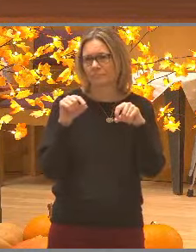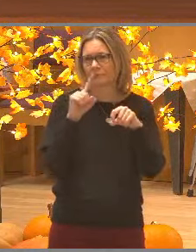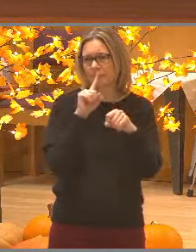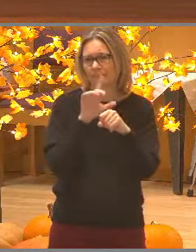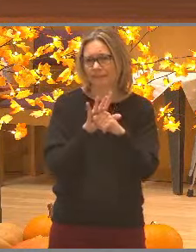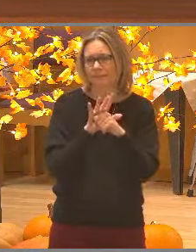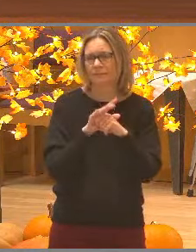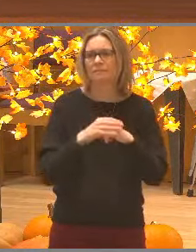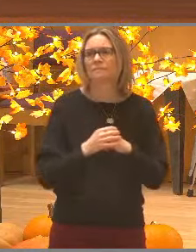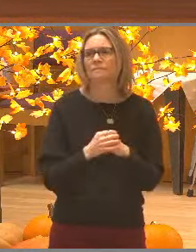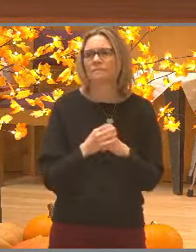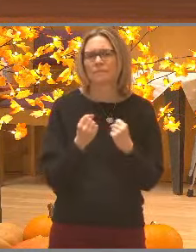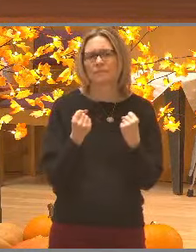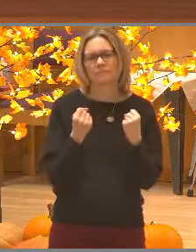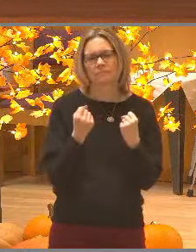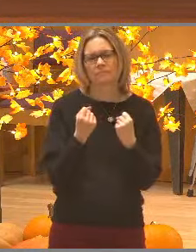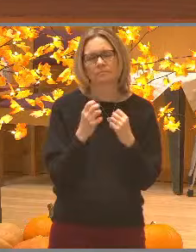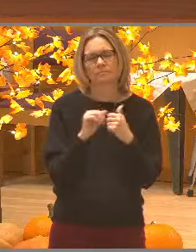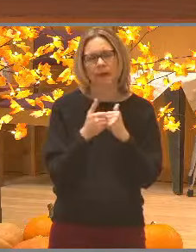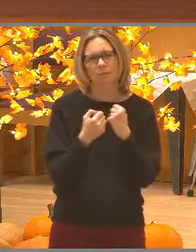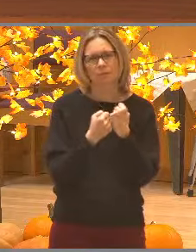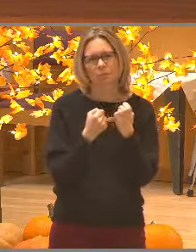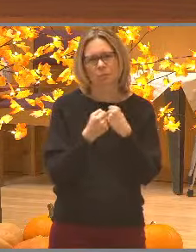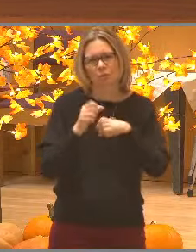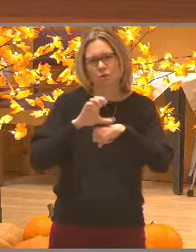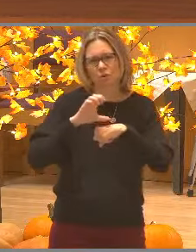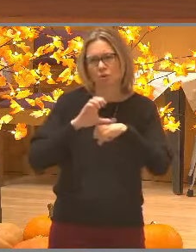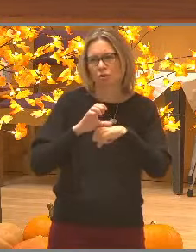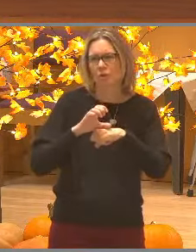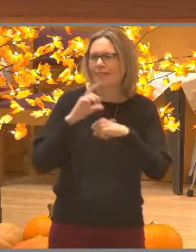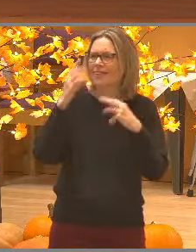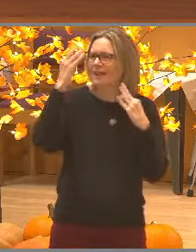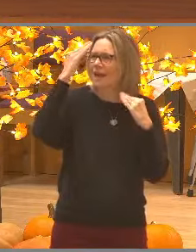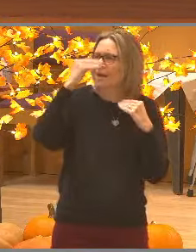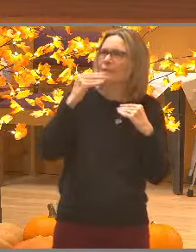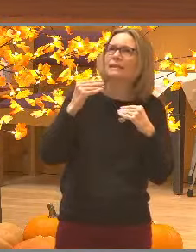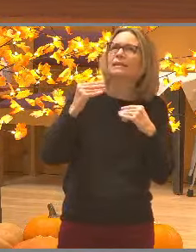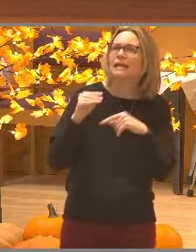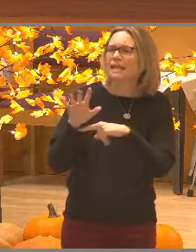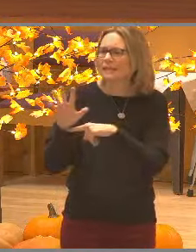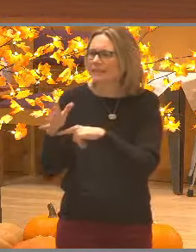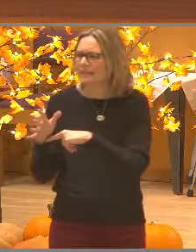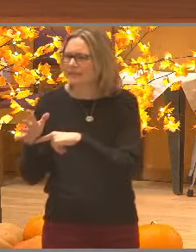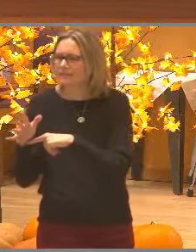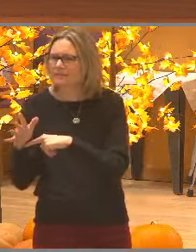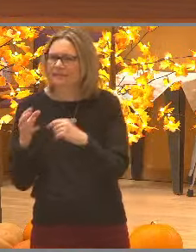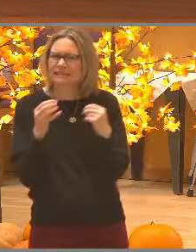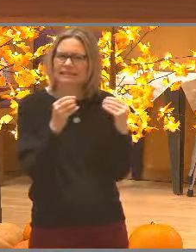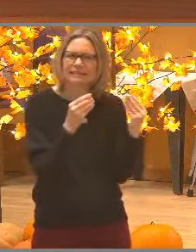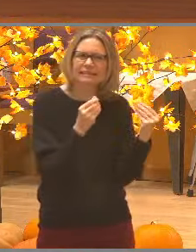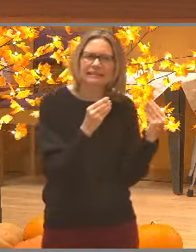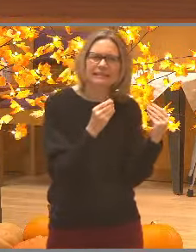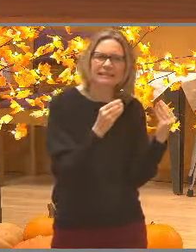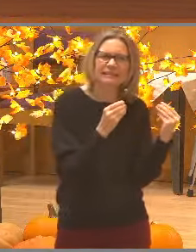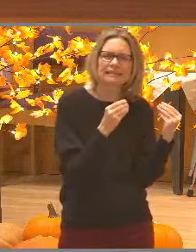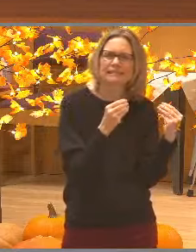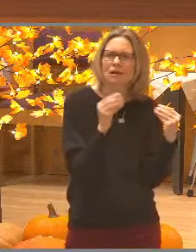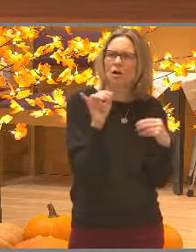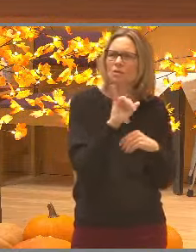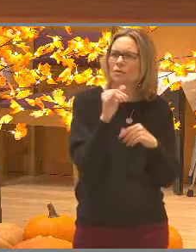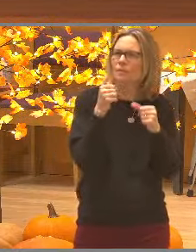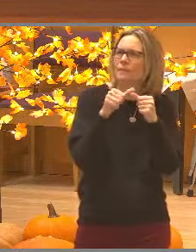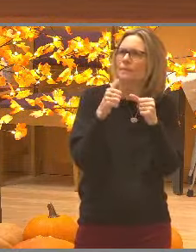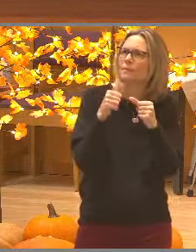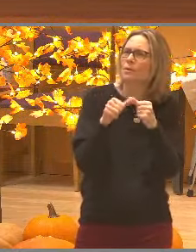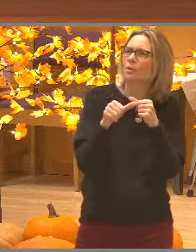And in thinking of how to be leaves and seeds, as I said in my letter that I sent you, I had to also to remember